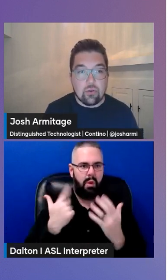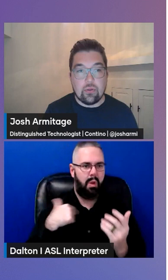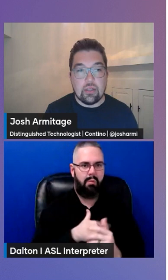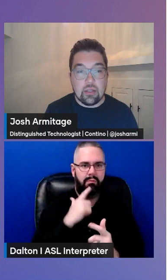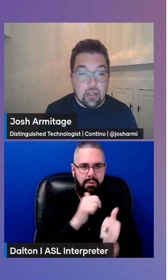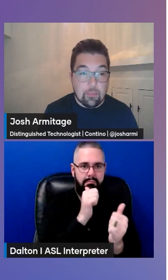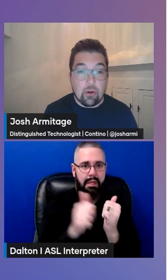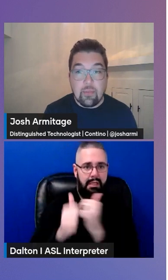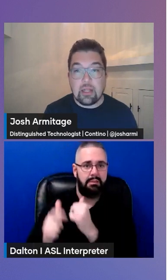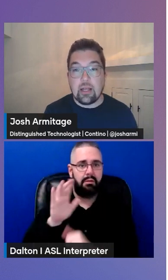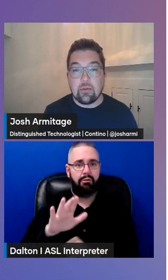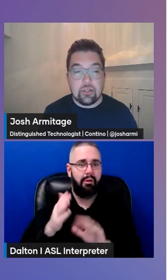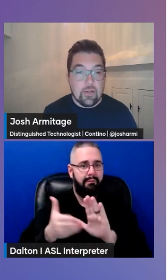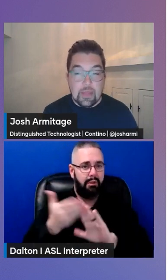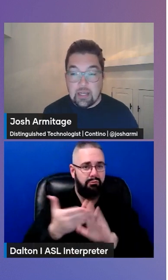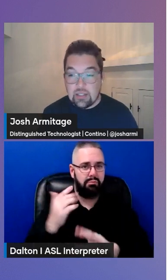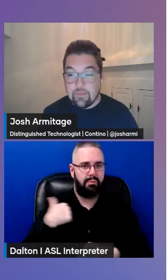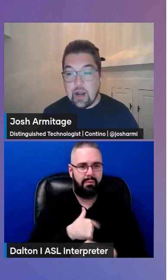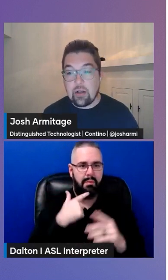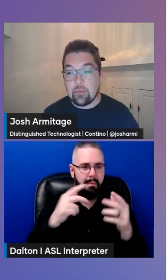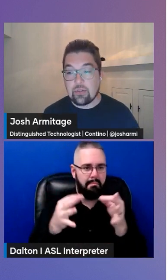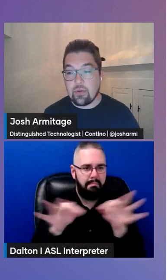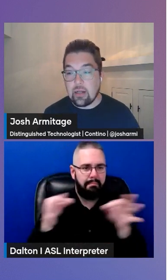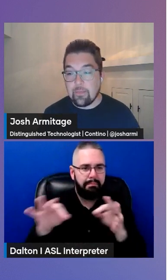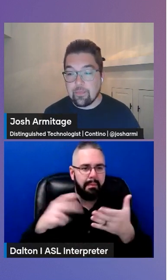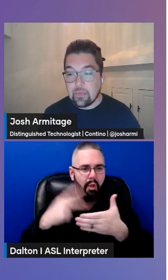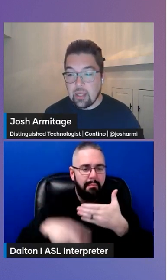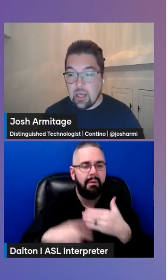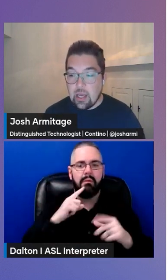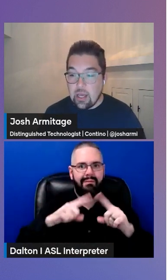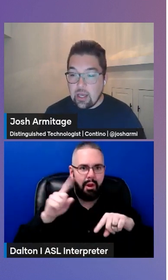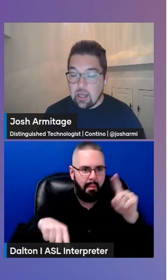function call in the programming language is the variables, right?